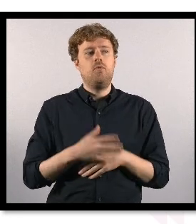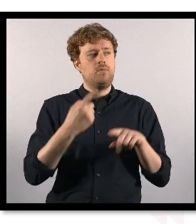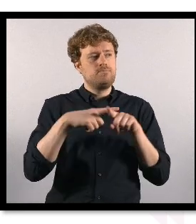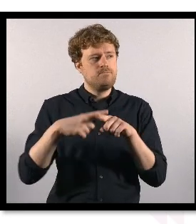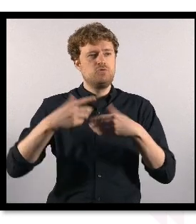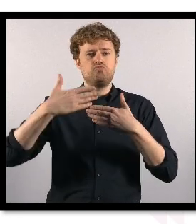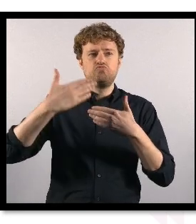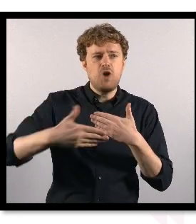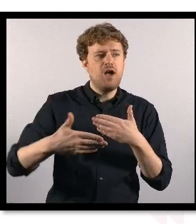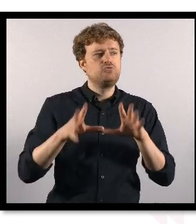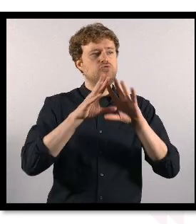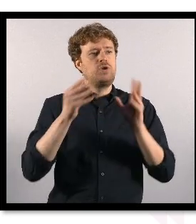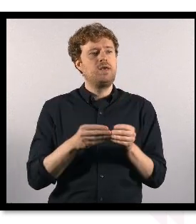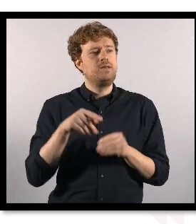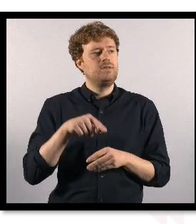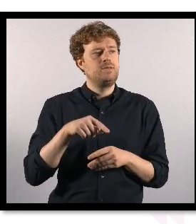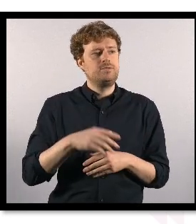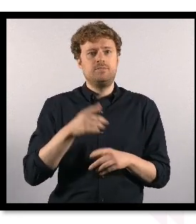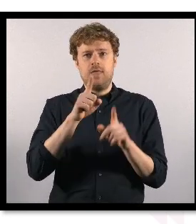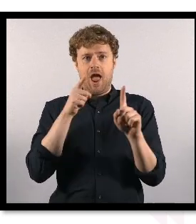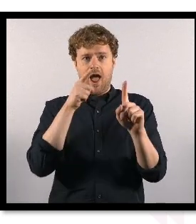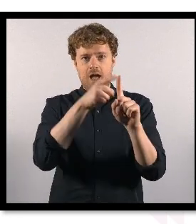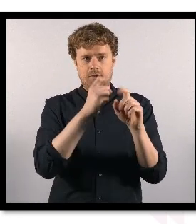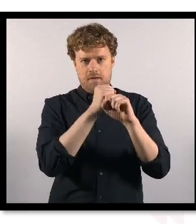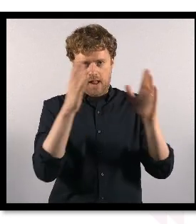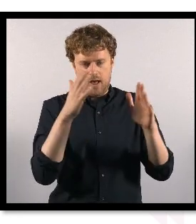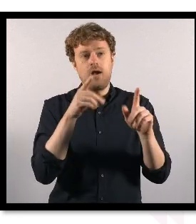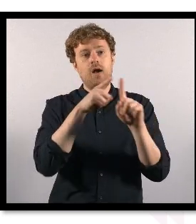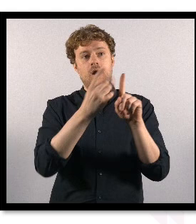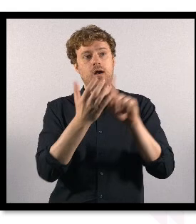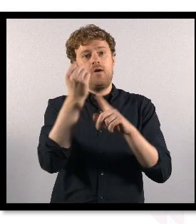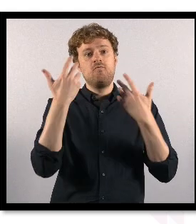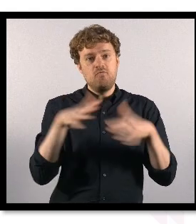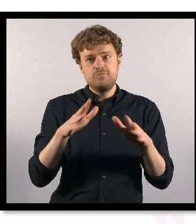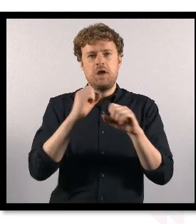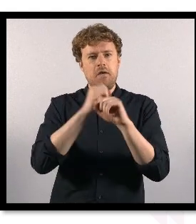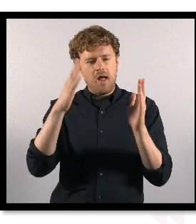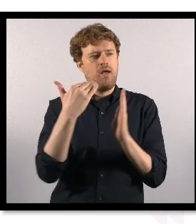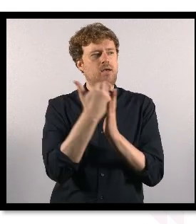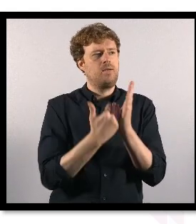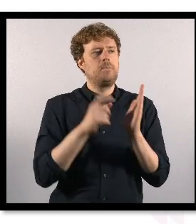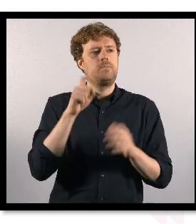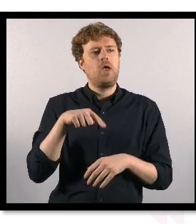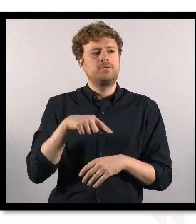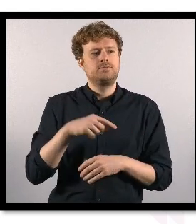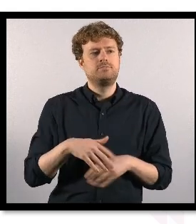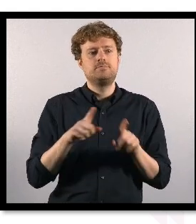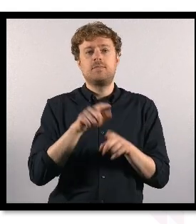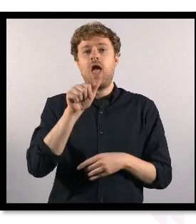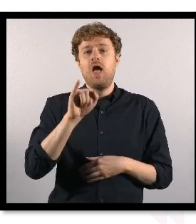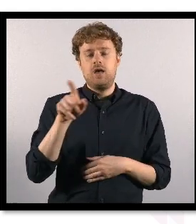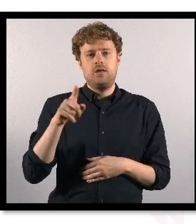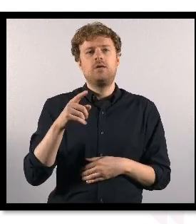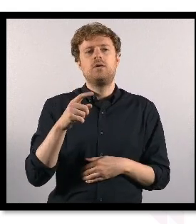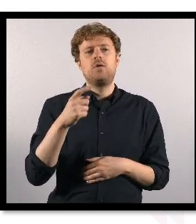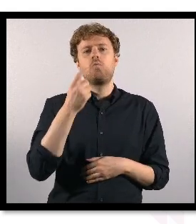to increase collaboration within our community. Anyone would be able to open an initiative as long as it has stewardship and a very clear exit